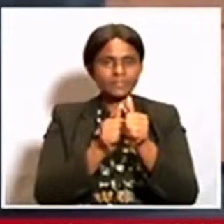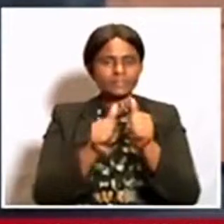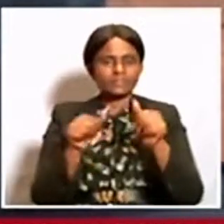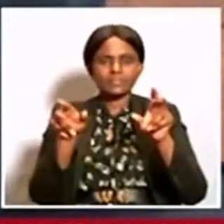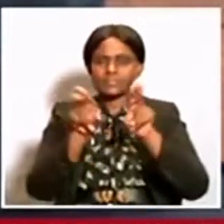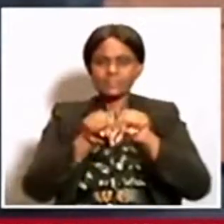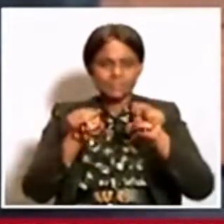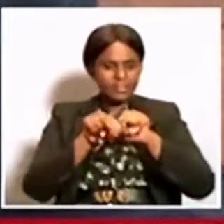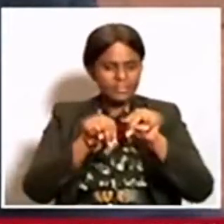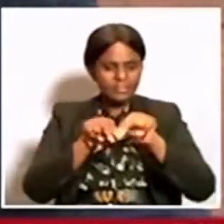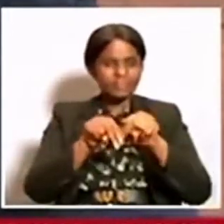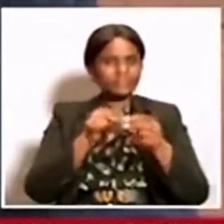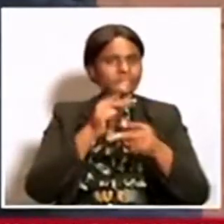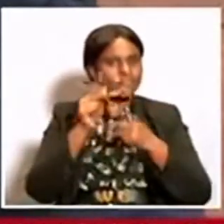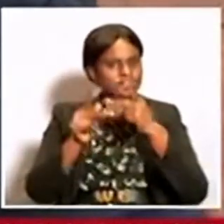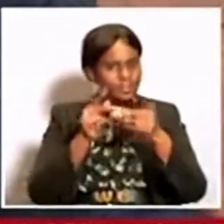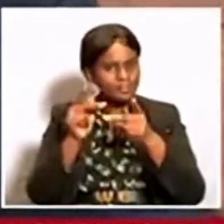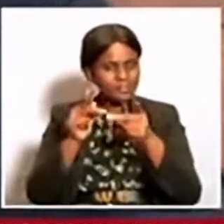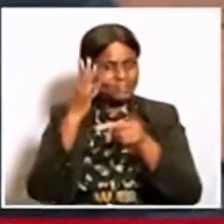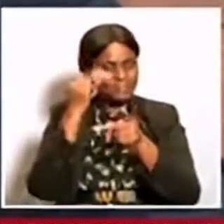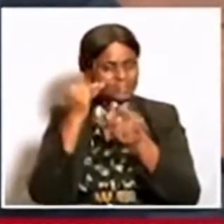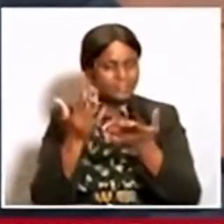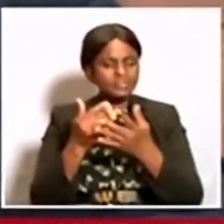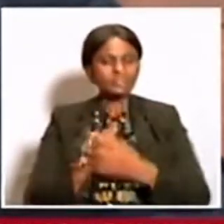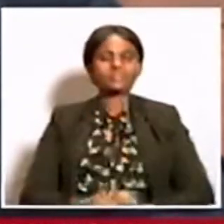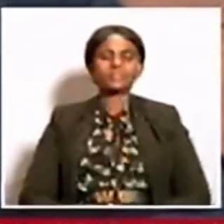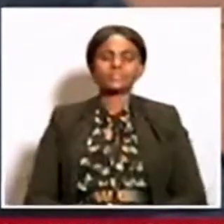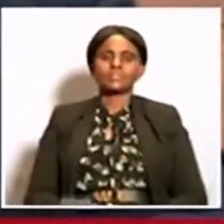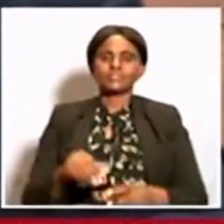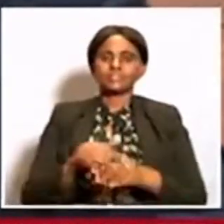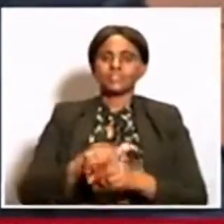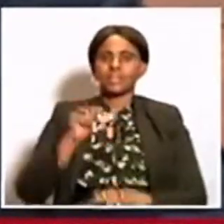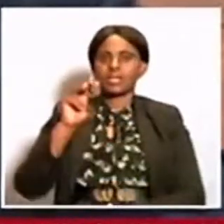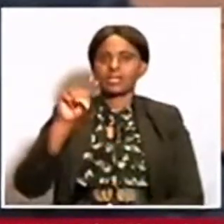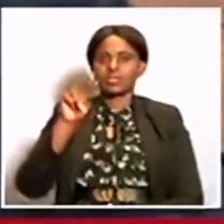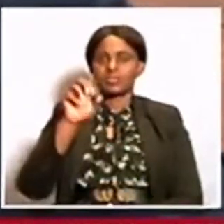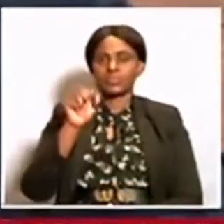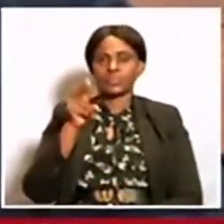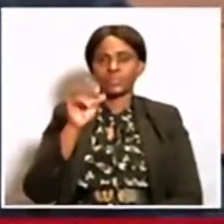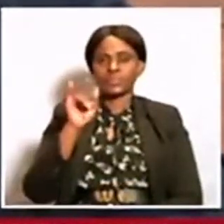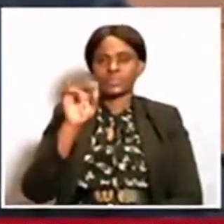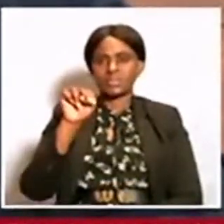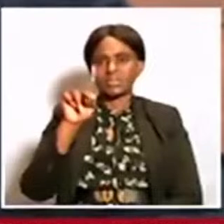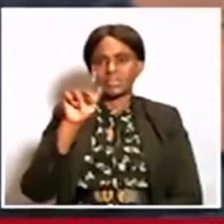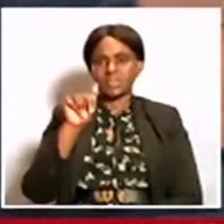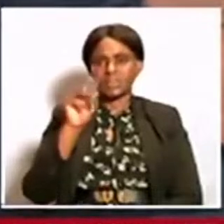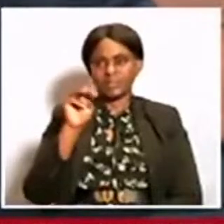normal tender procedures in Mushindamu? Thank you.